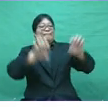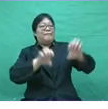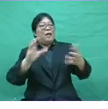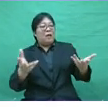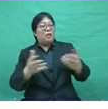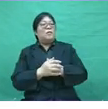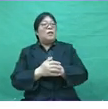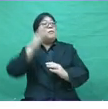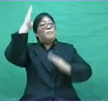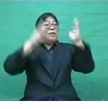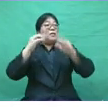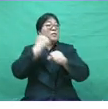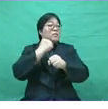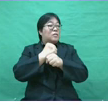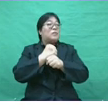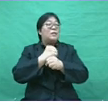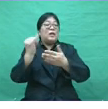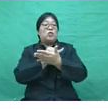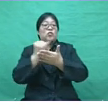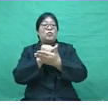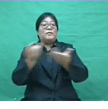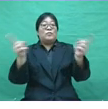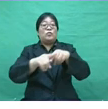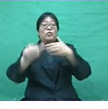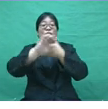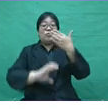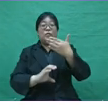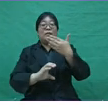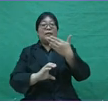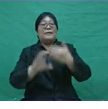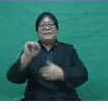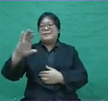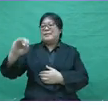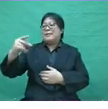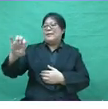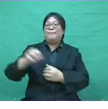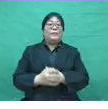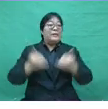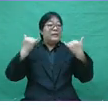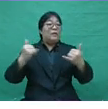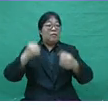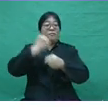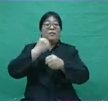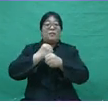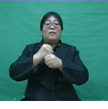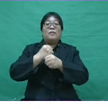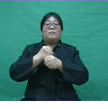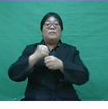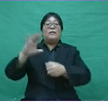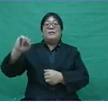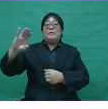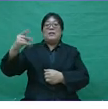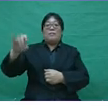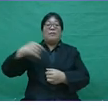the Malaysian Employment Injury Scheme. The current occupational insurance scheme includes four main